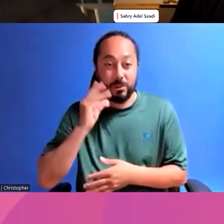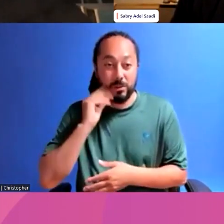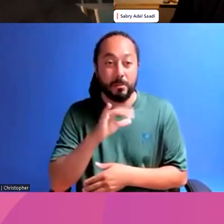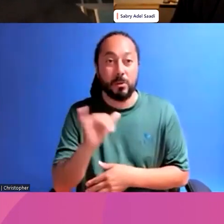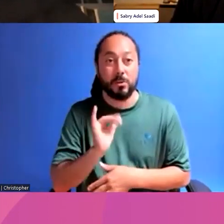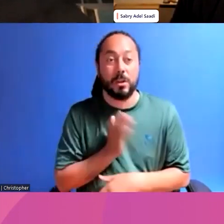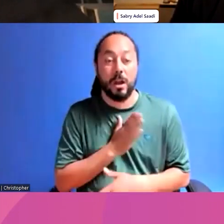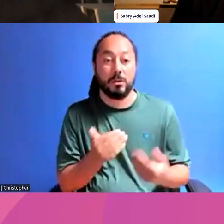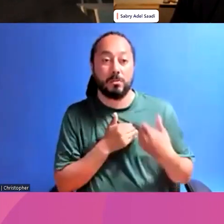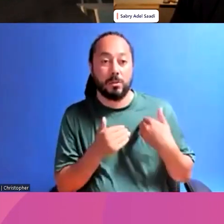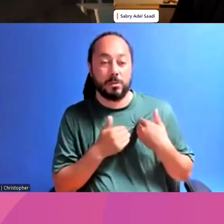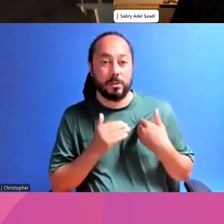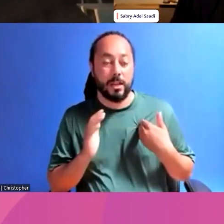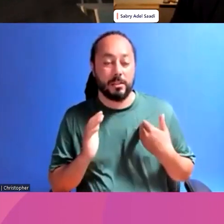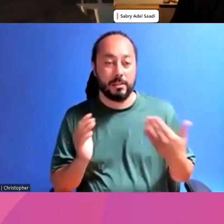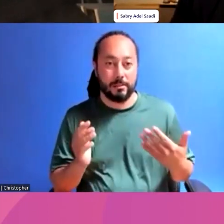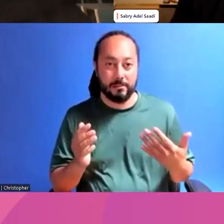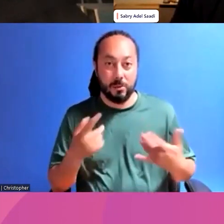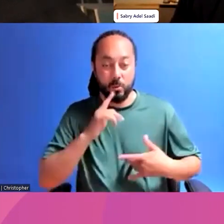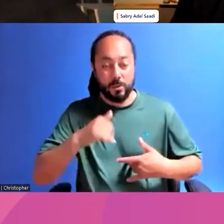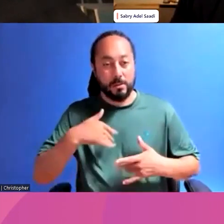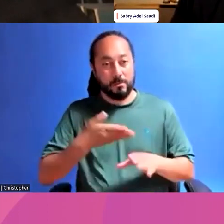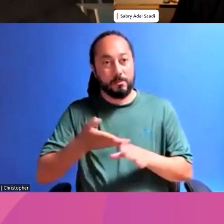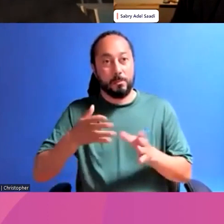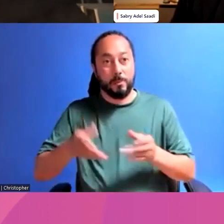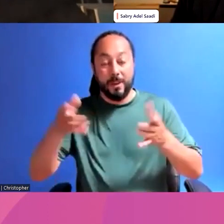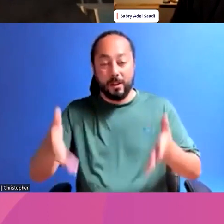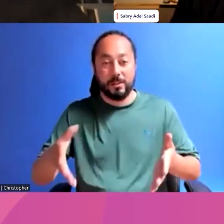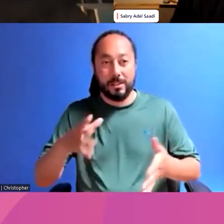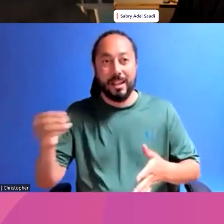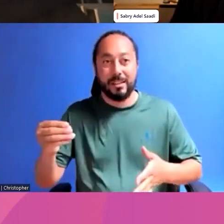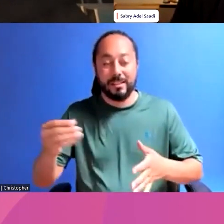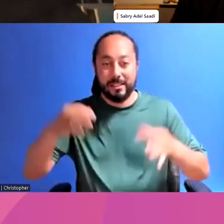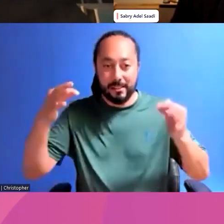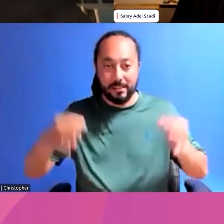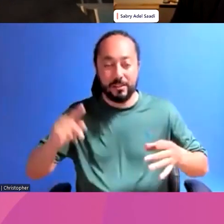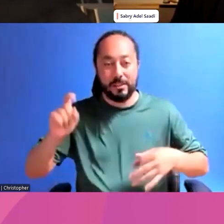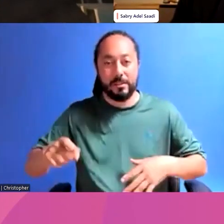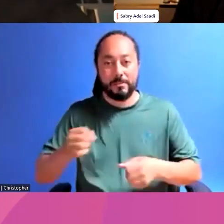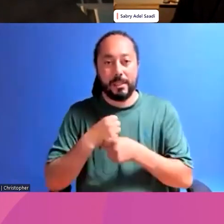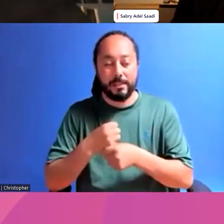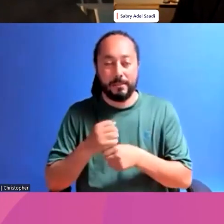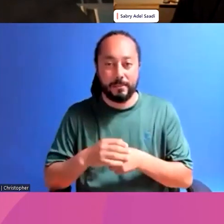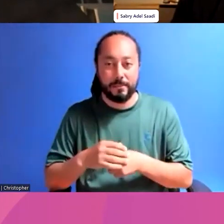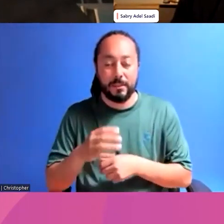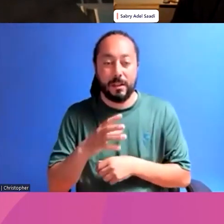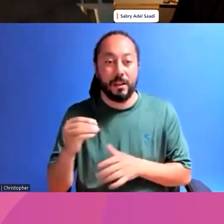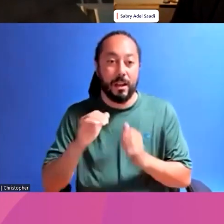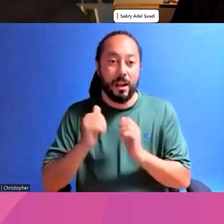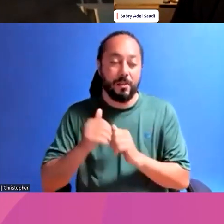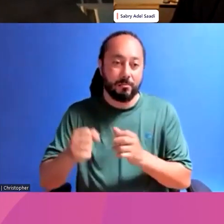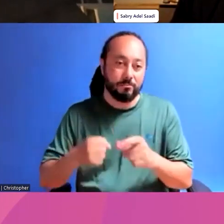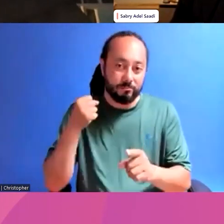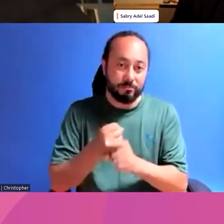like providers or researchers, and the decisions that we have to make to account for like how that affects the well-being